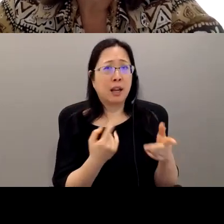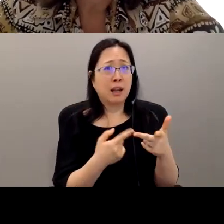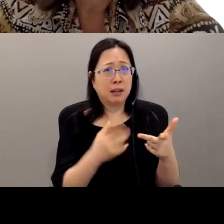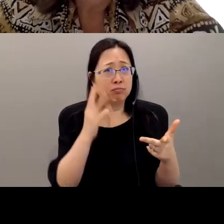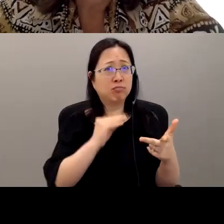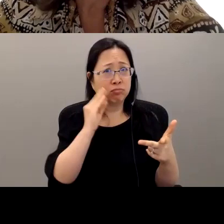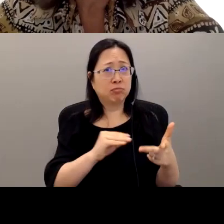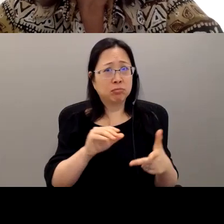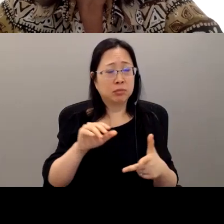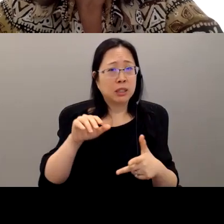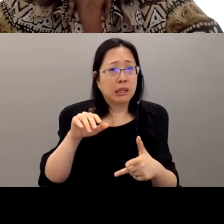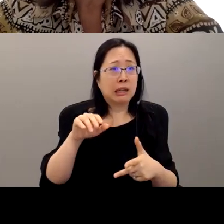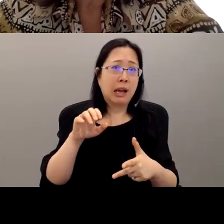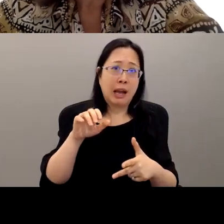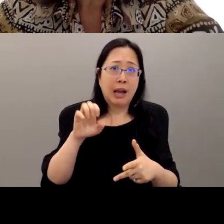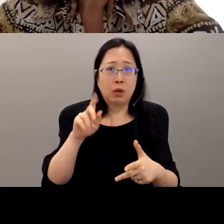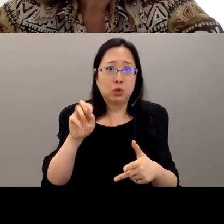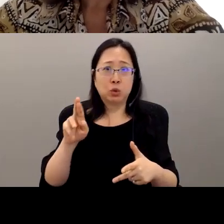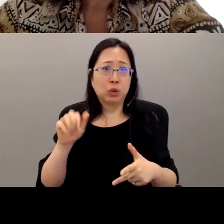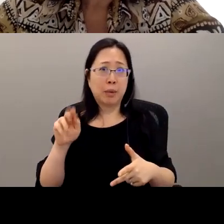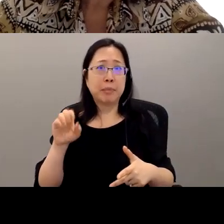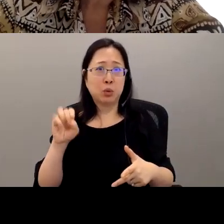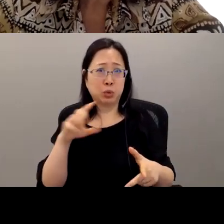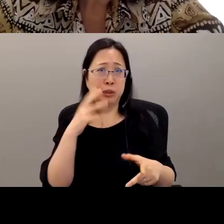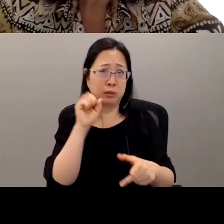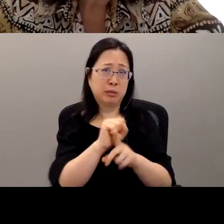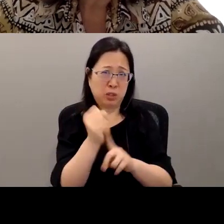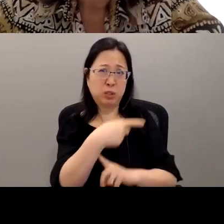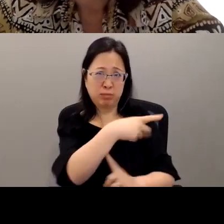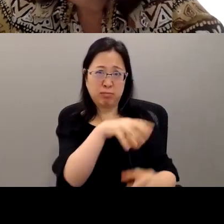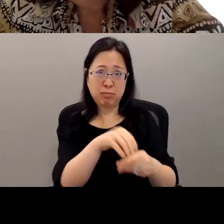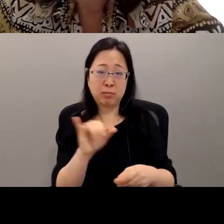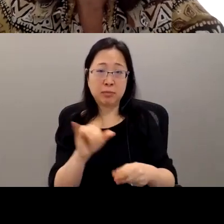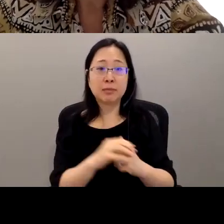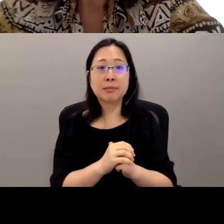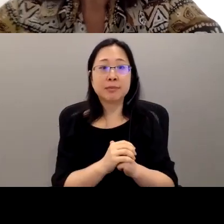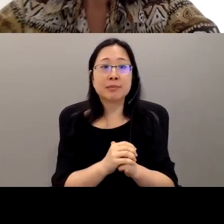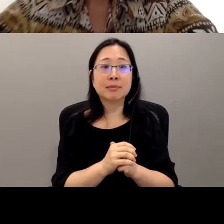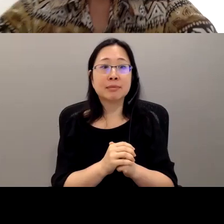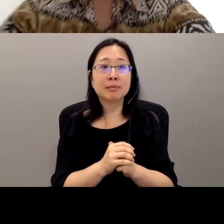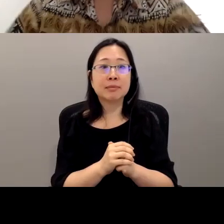alleged elder abuse situations. Another one is our elder abuse.